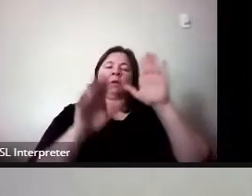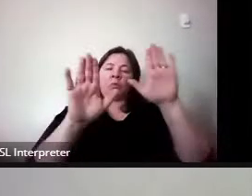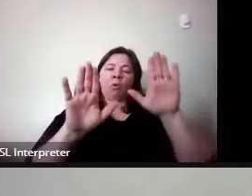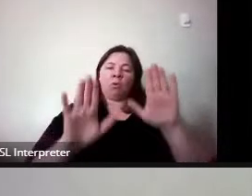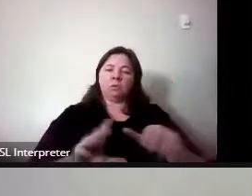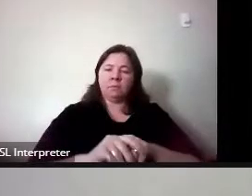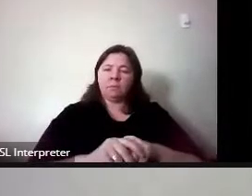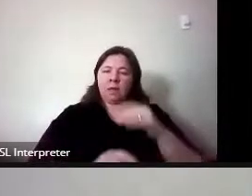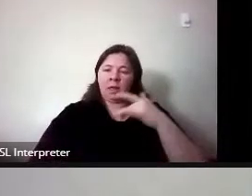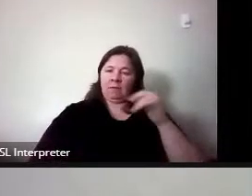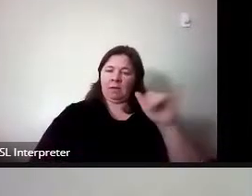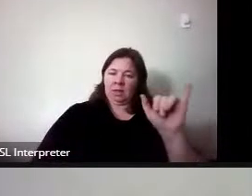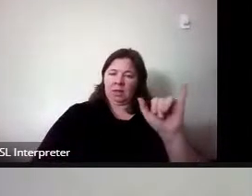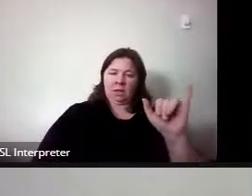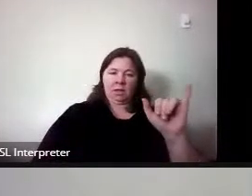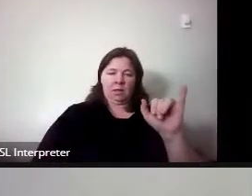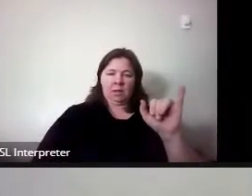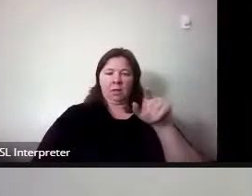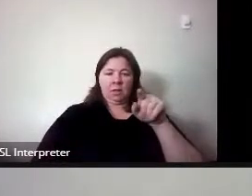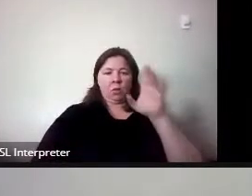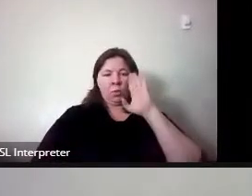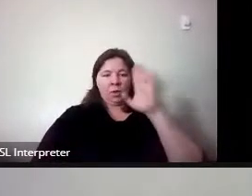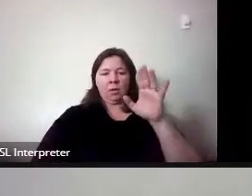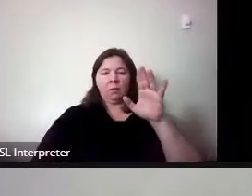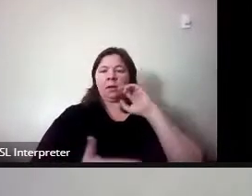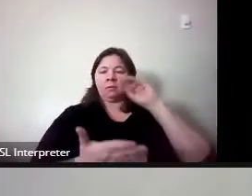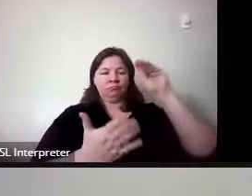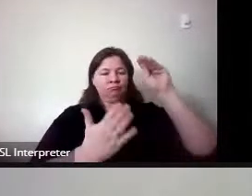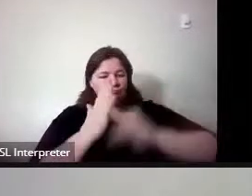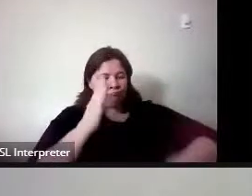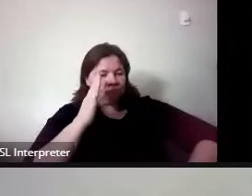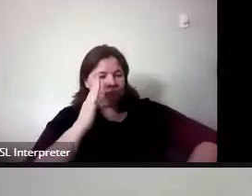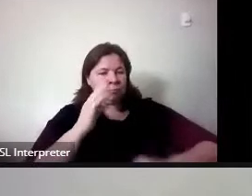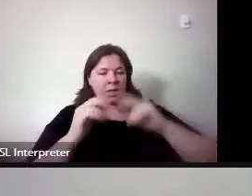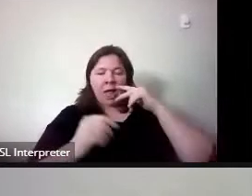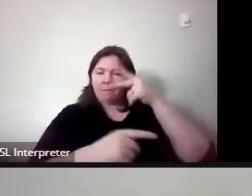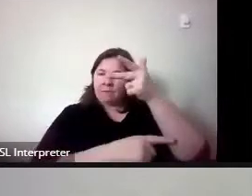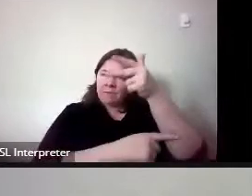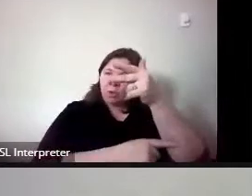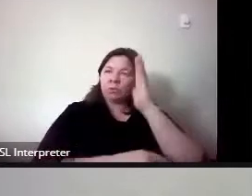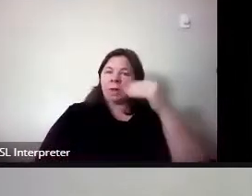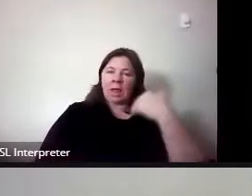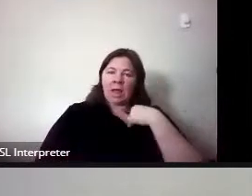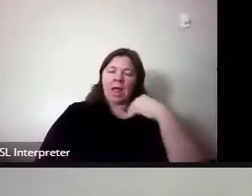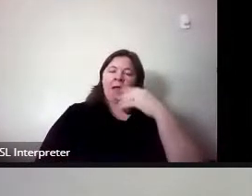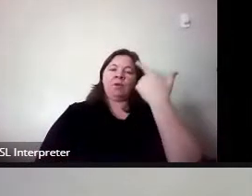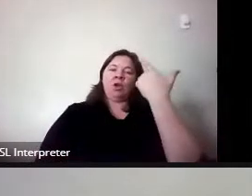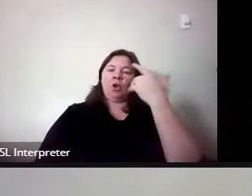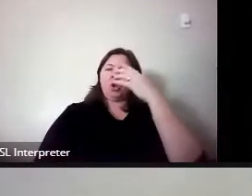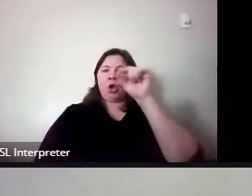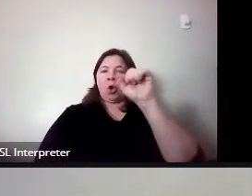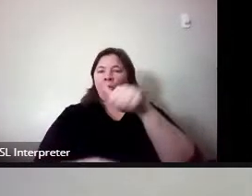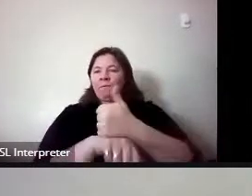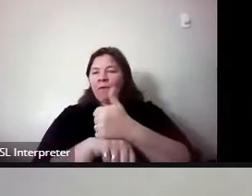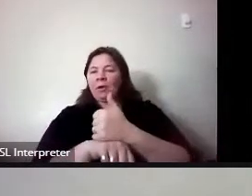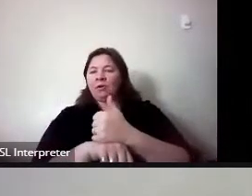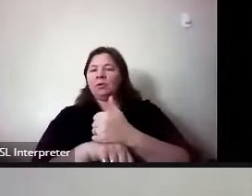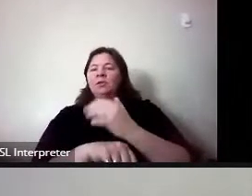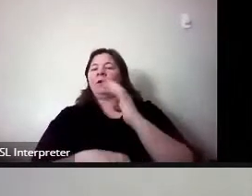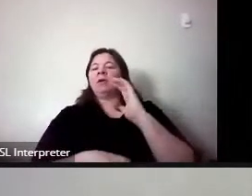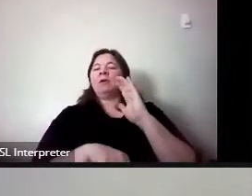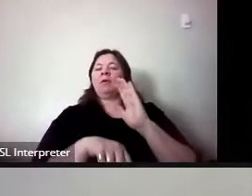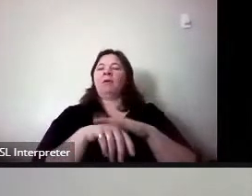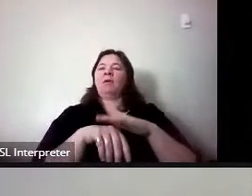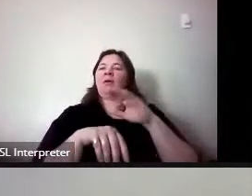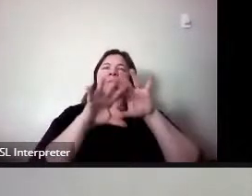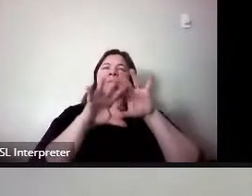be documented. We'll have videos about co-founders and our exploits all over the world